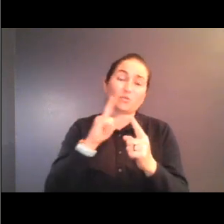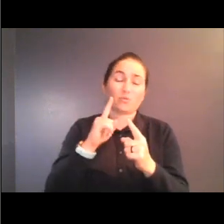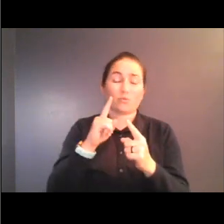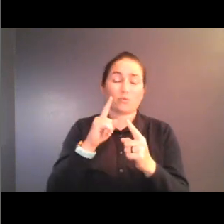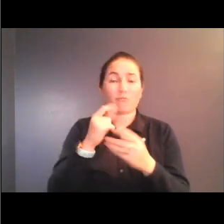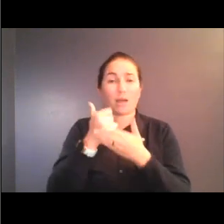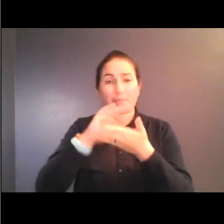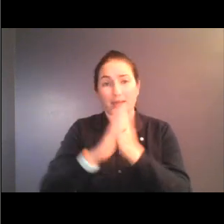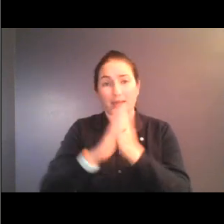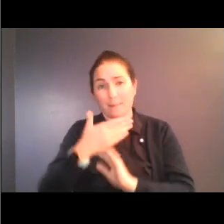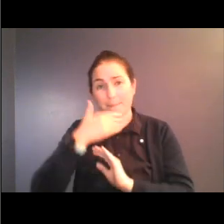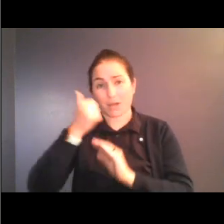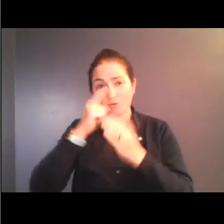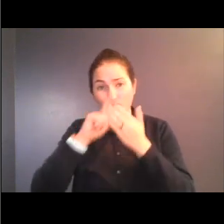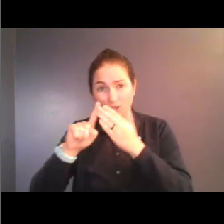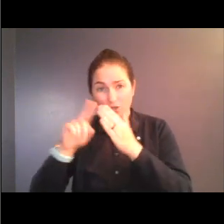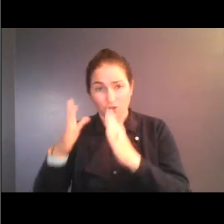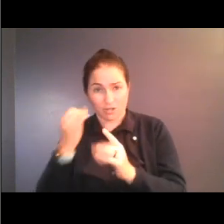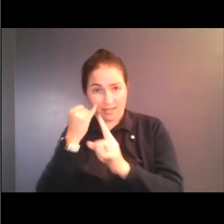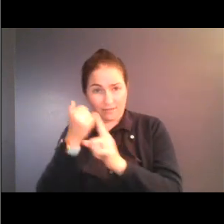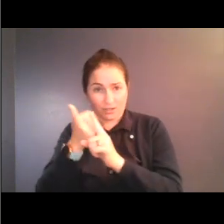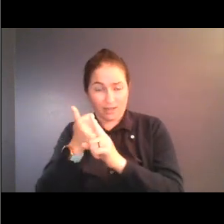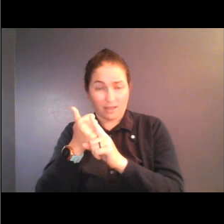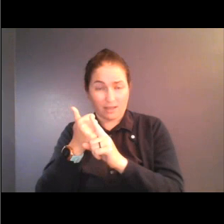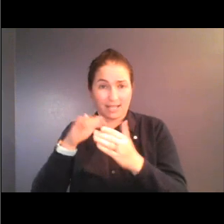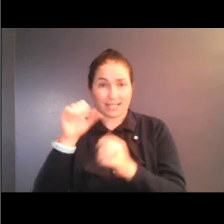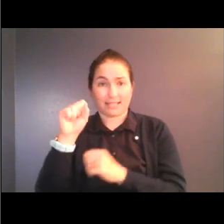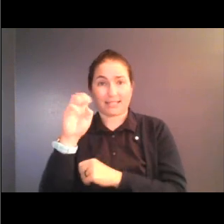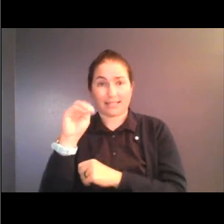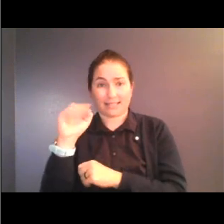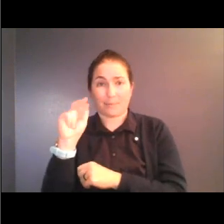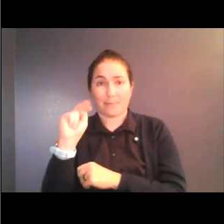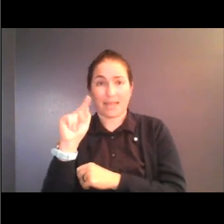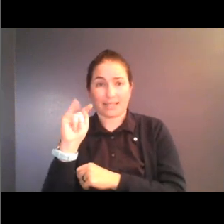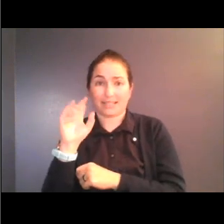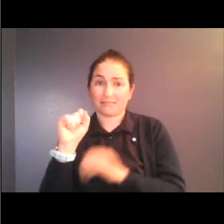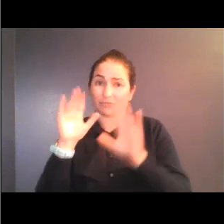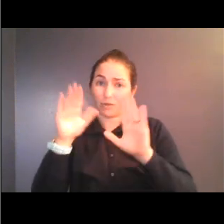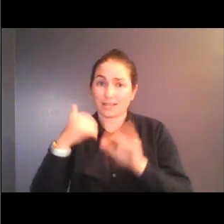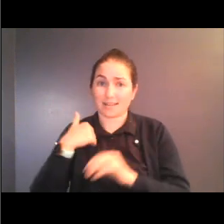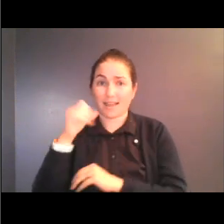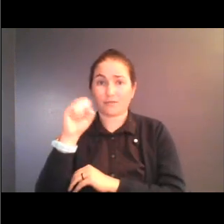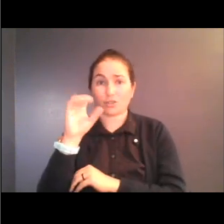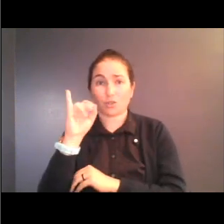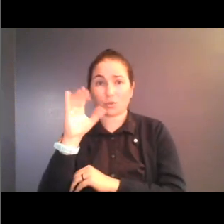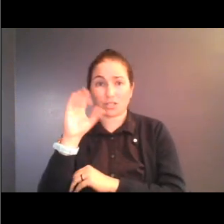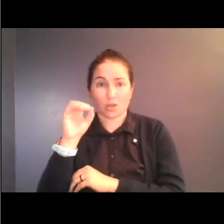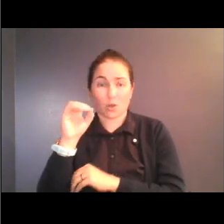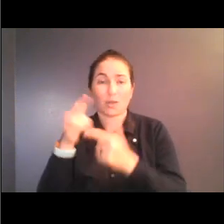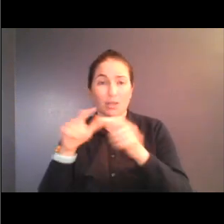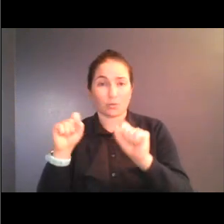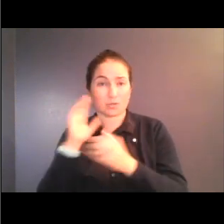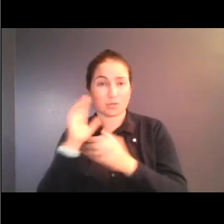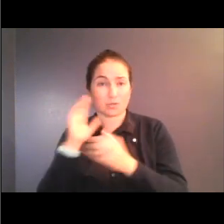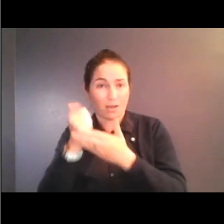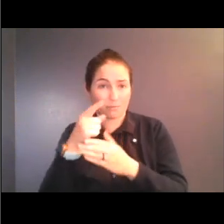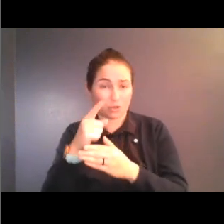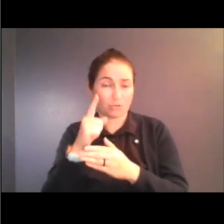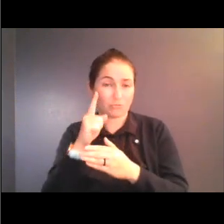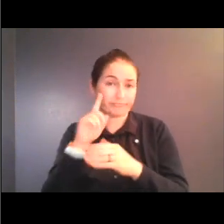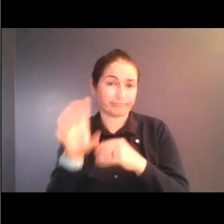are someone who does semantics, it doesn't hurt to have sociolinguists out there commenting on something you might tweet about that'll help expand your research.